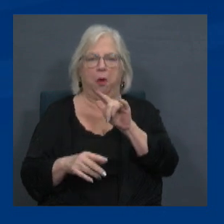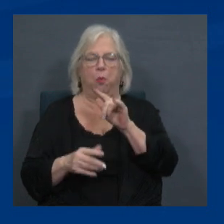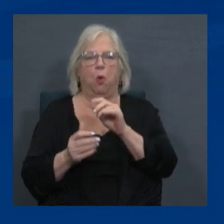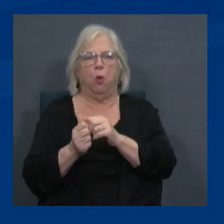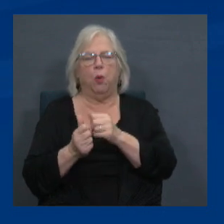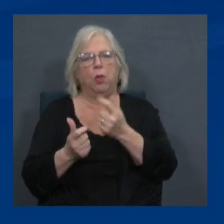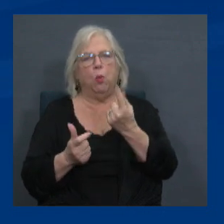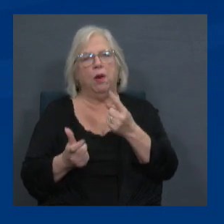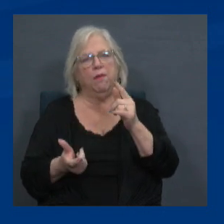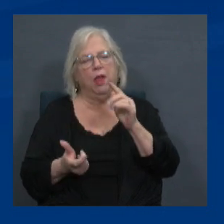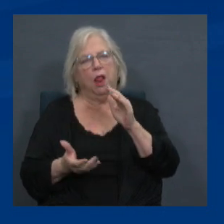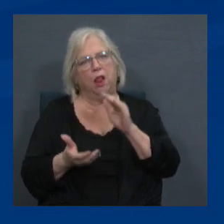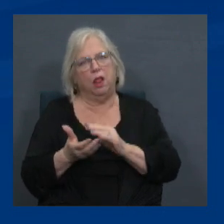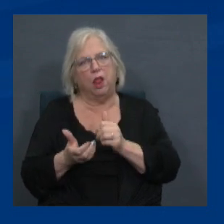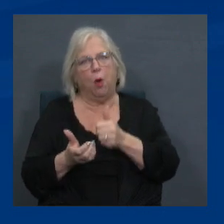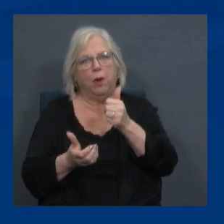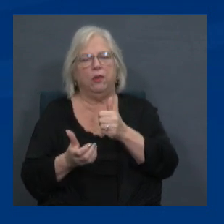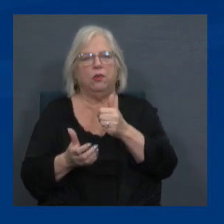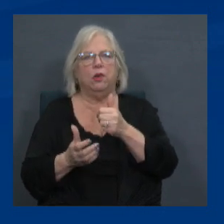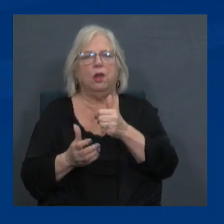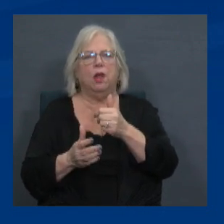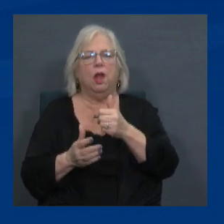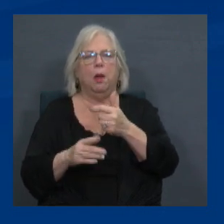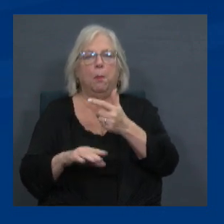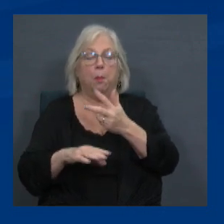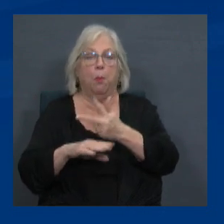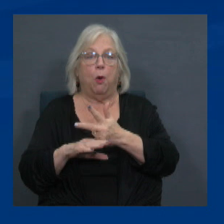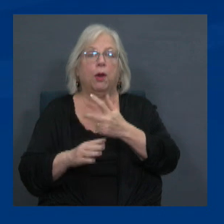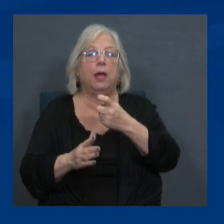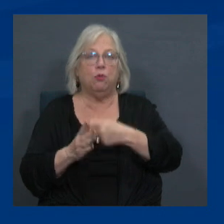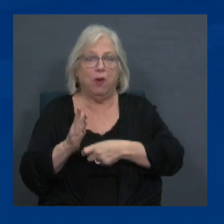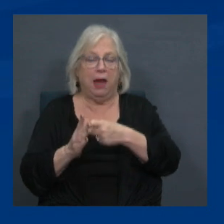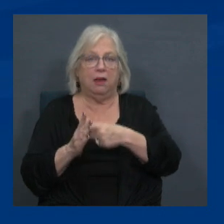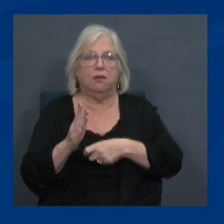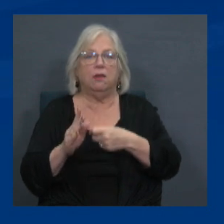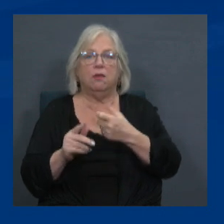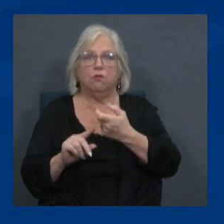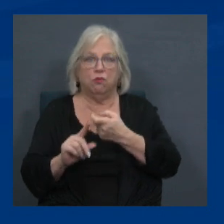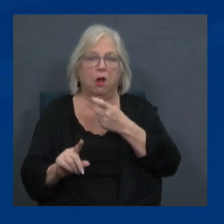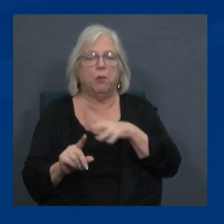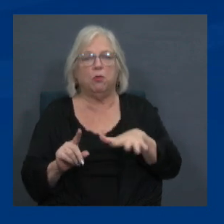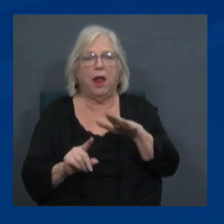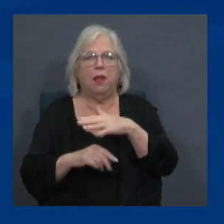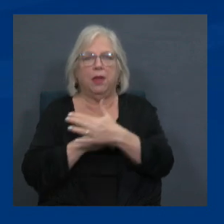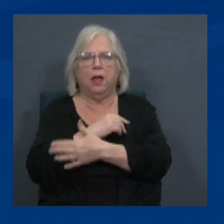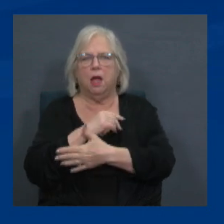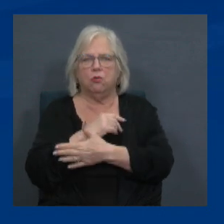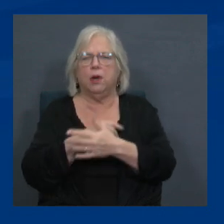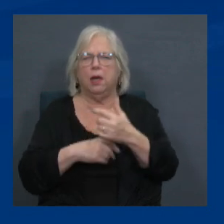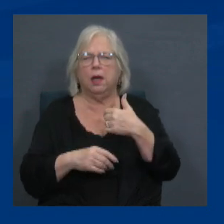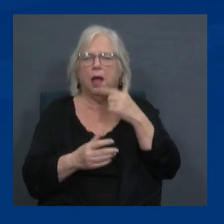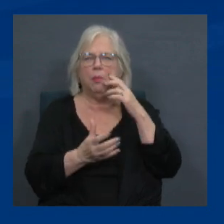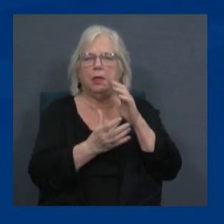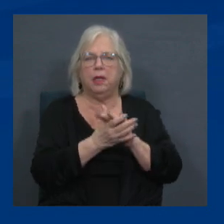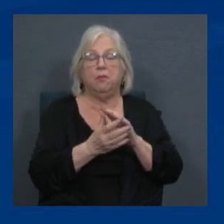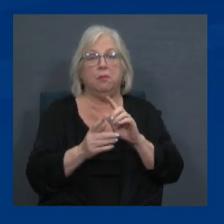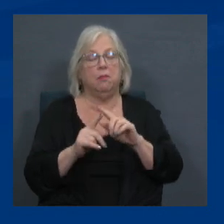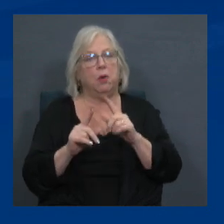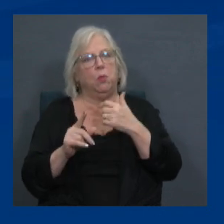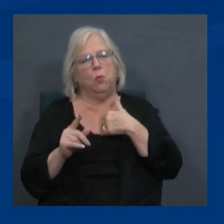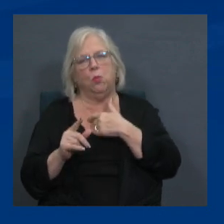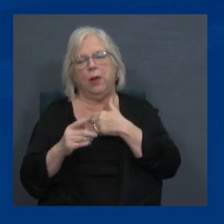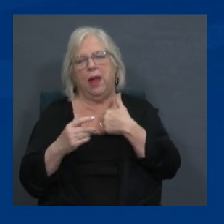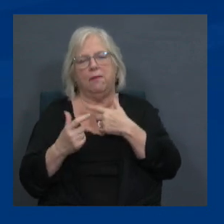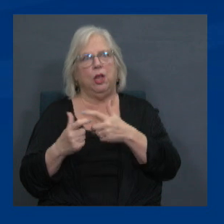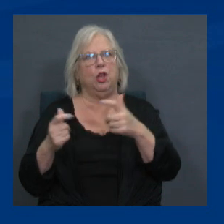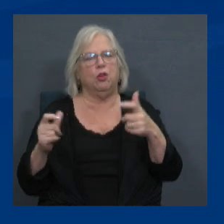rates in the country, I believe. But we've got a huge demand. We are looking at how we can